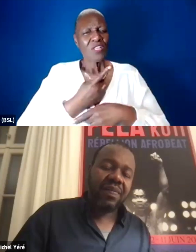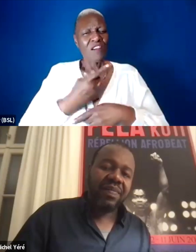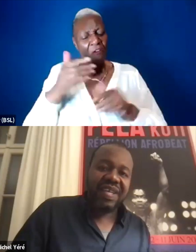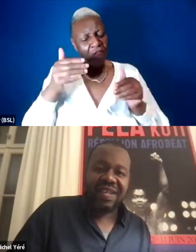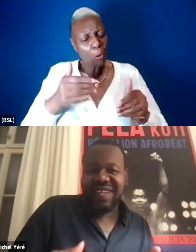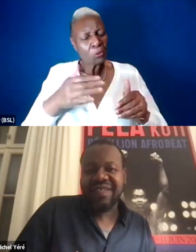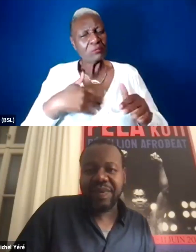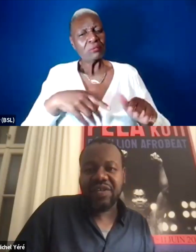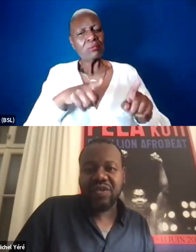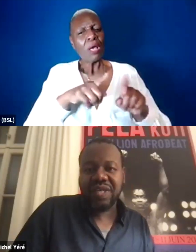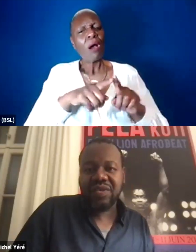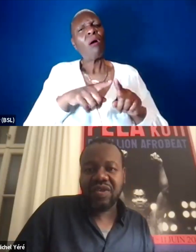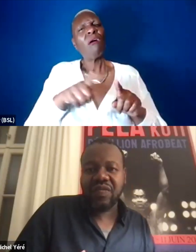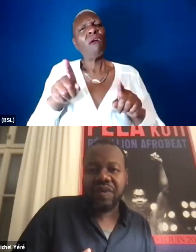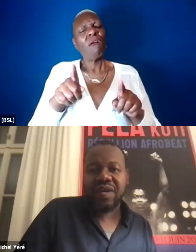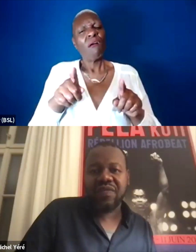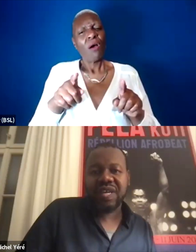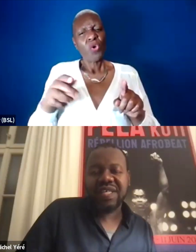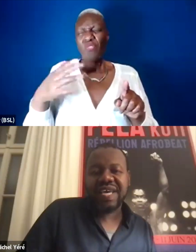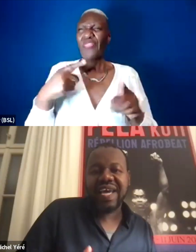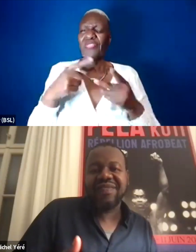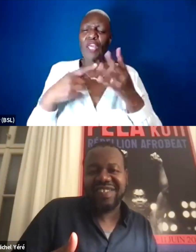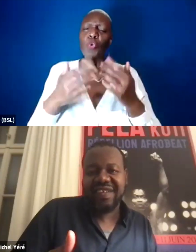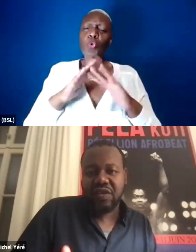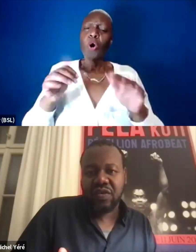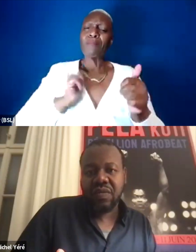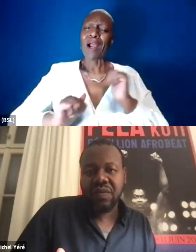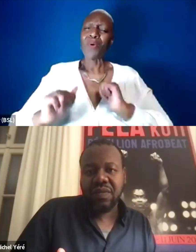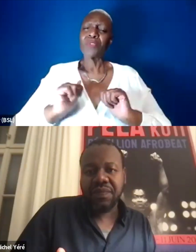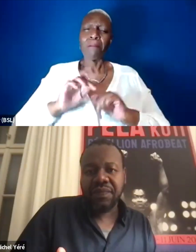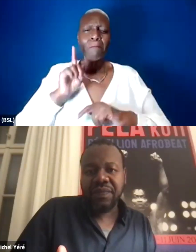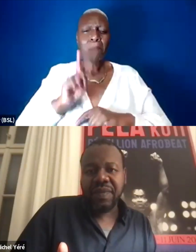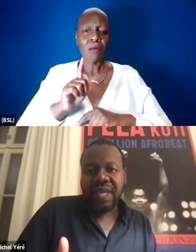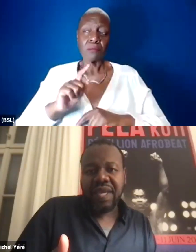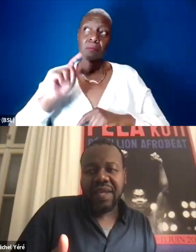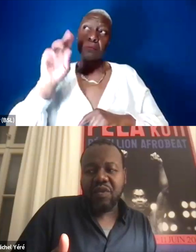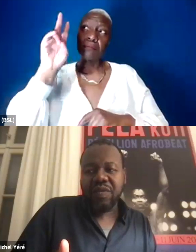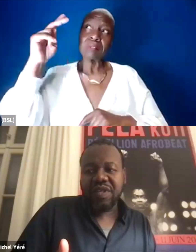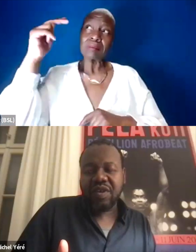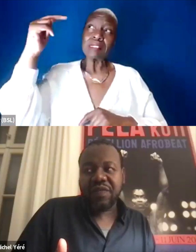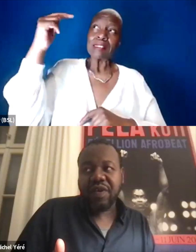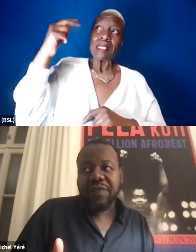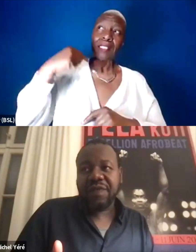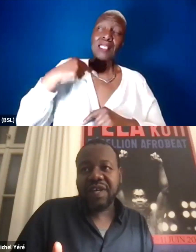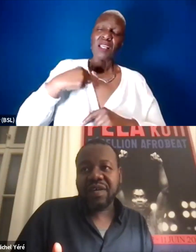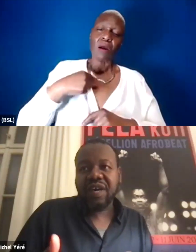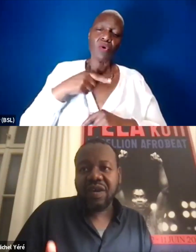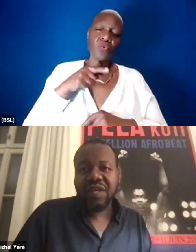what it is about you that you're not proud of, whereas I have seen you in moments